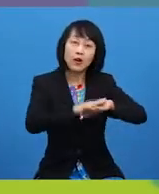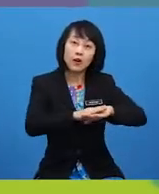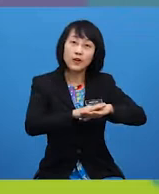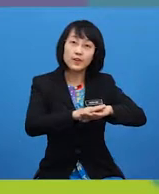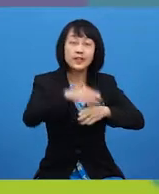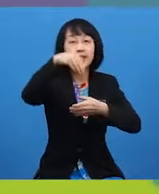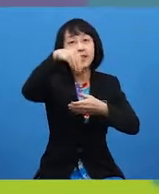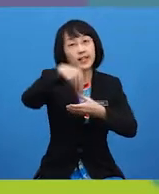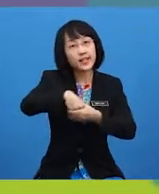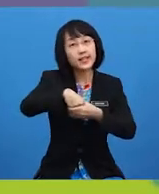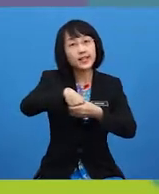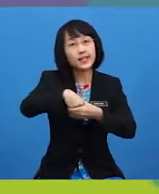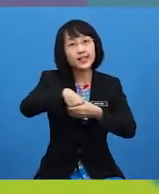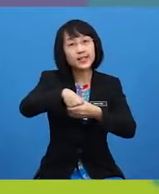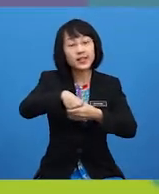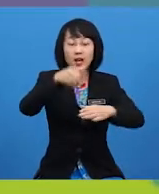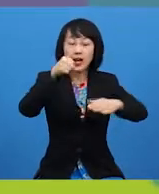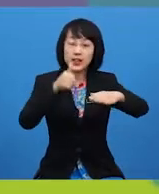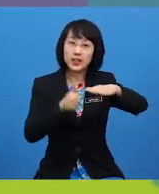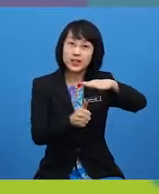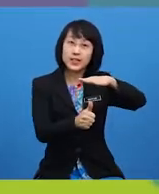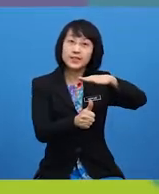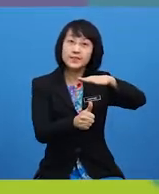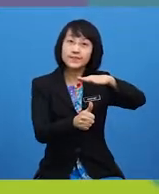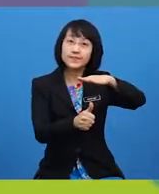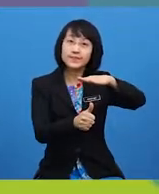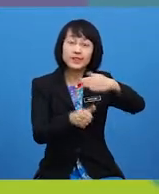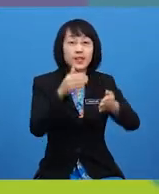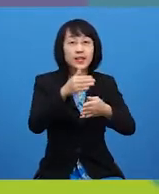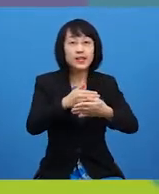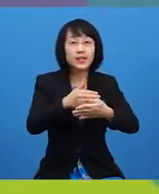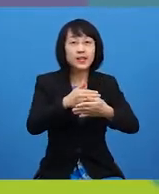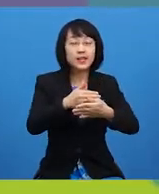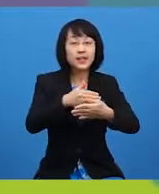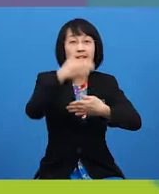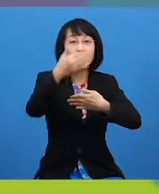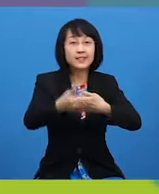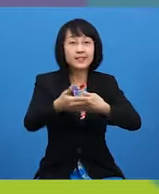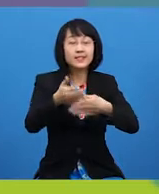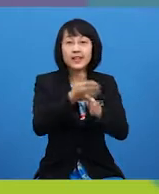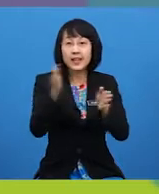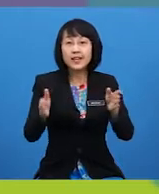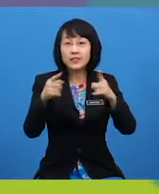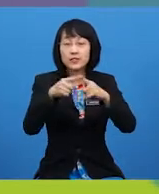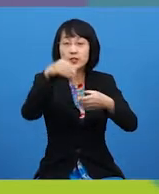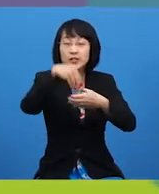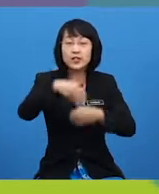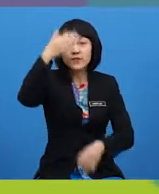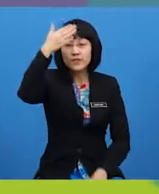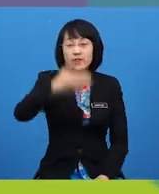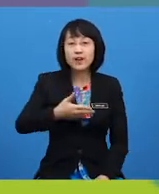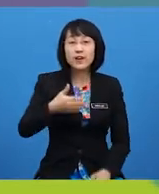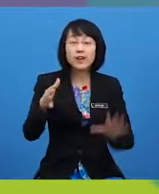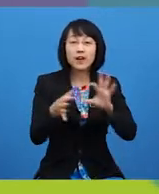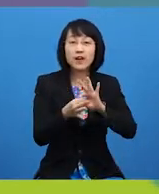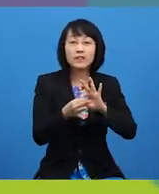behind, above, between, and next to. Now that you know this preposition,